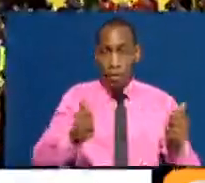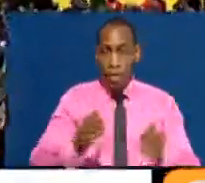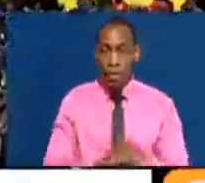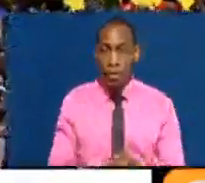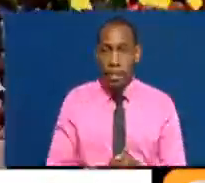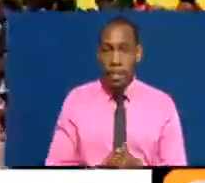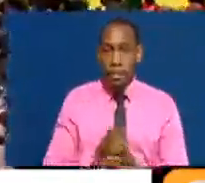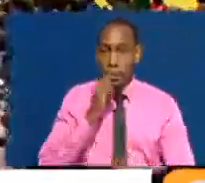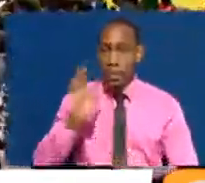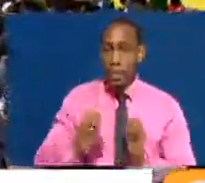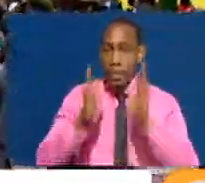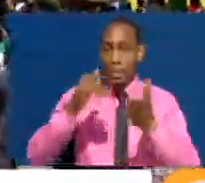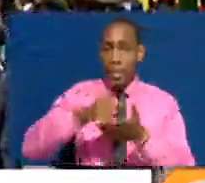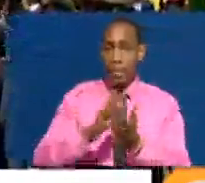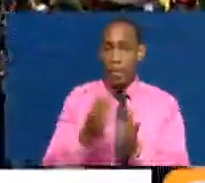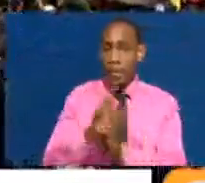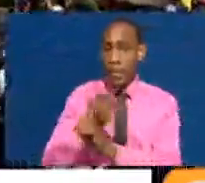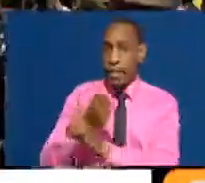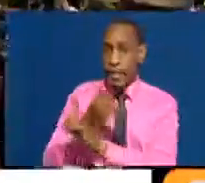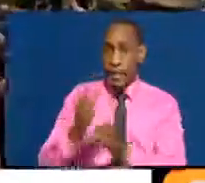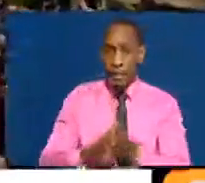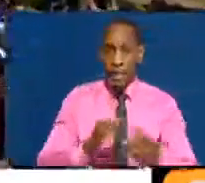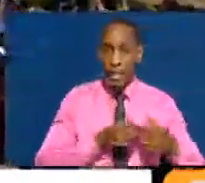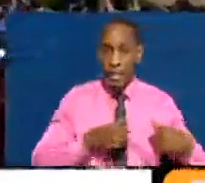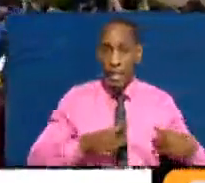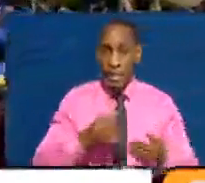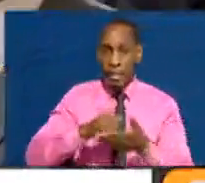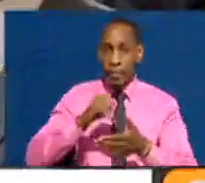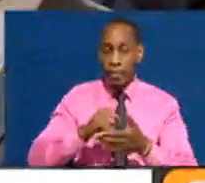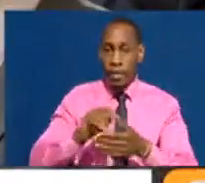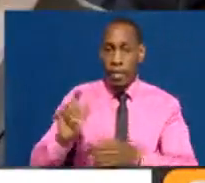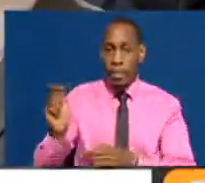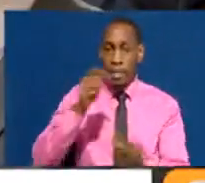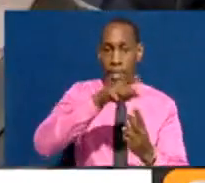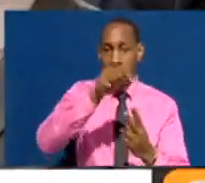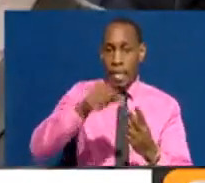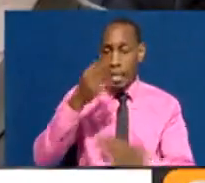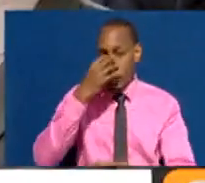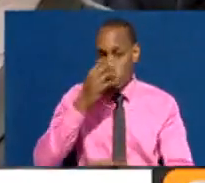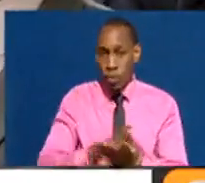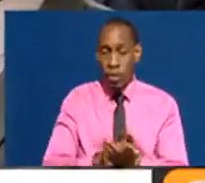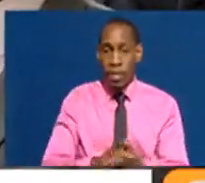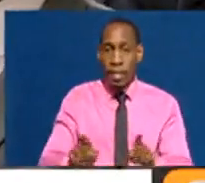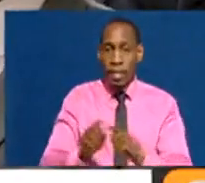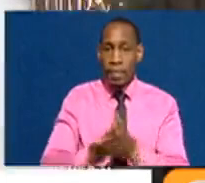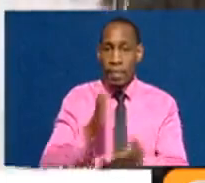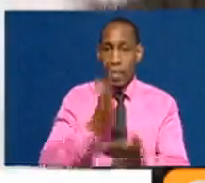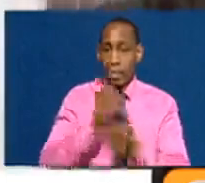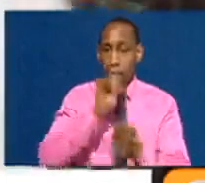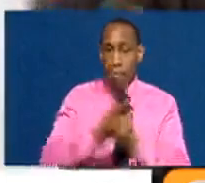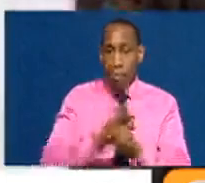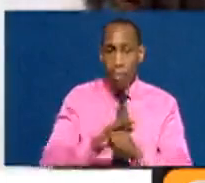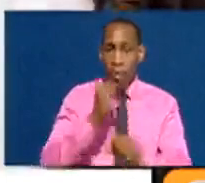swearing-in ceremony was graced by several dignitaries, including President-elect William Ruto, who affirmed his commitment